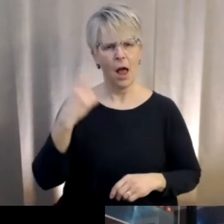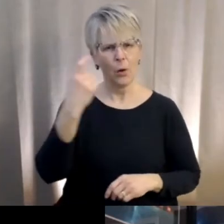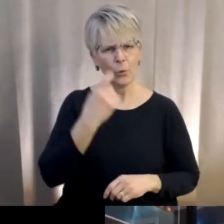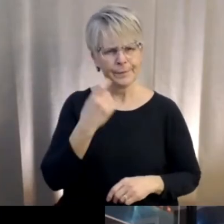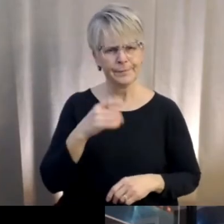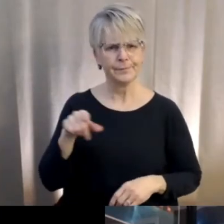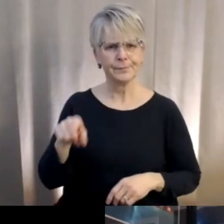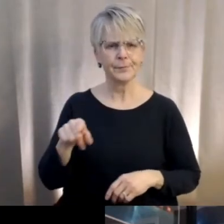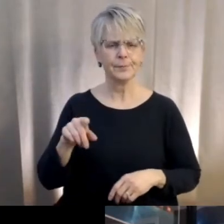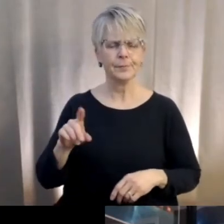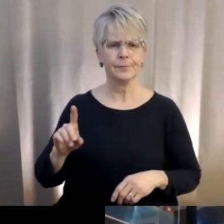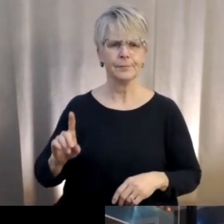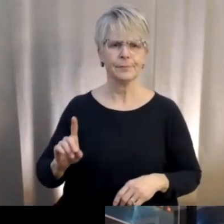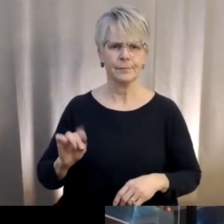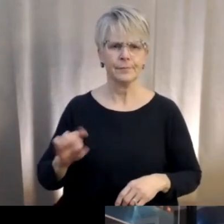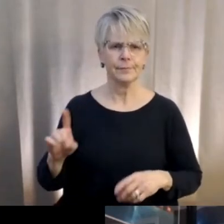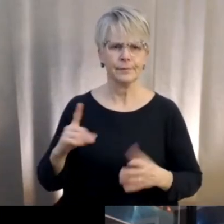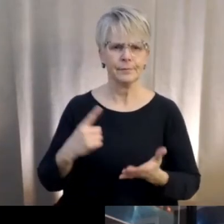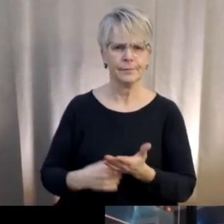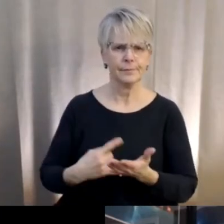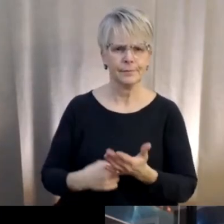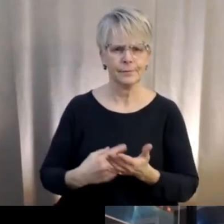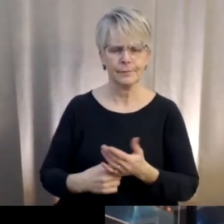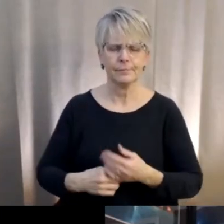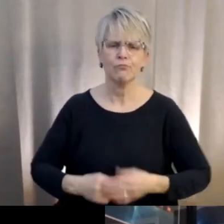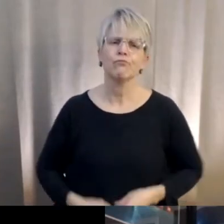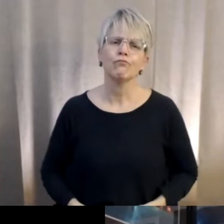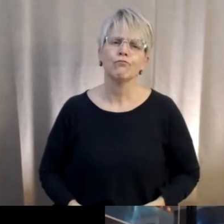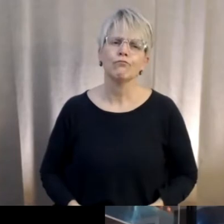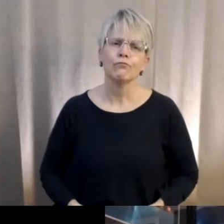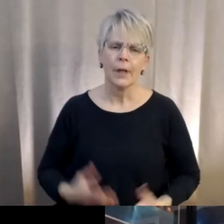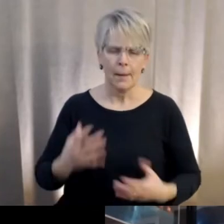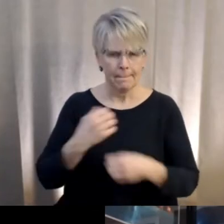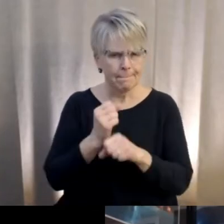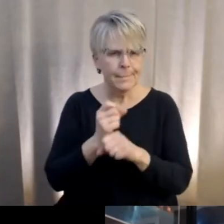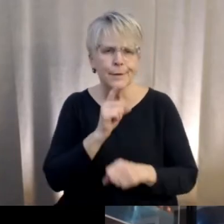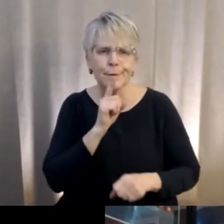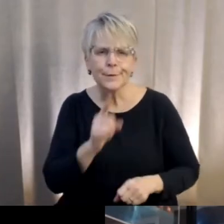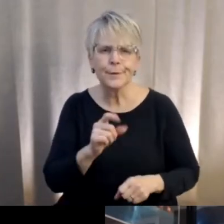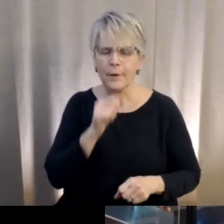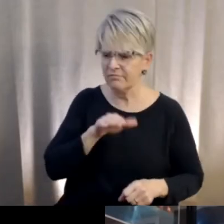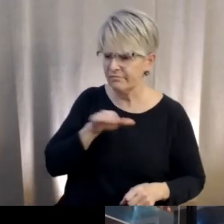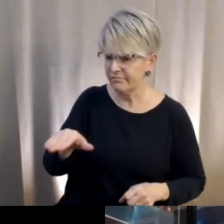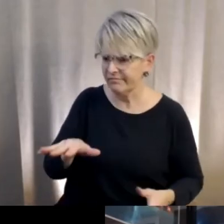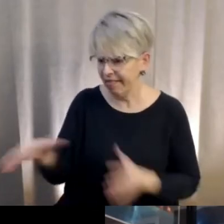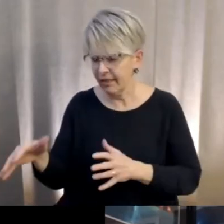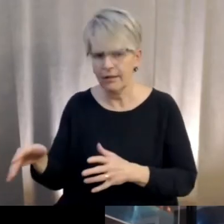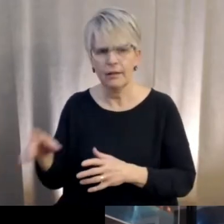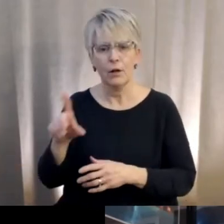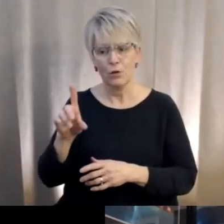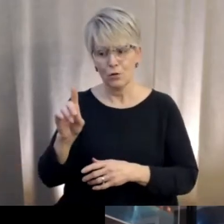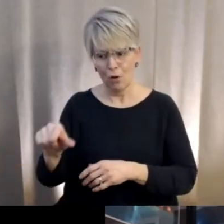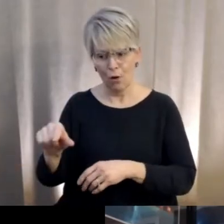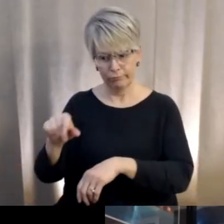spoke through, you know, the making sure that you're not disrupting away from a dog who